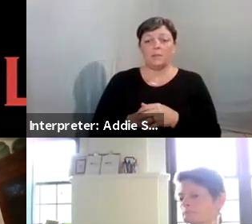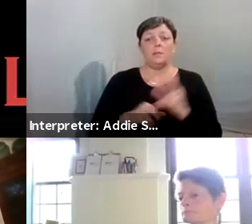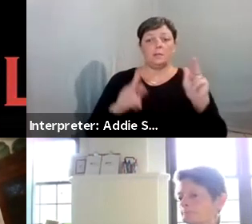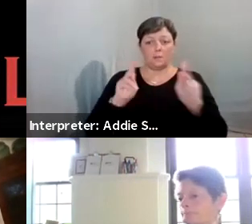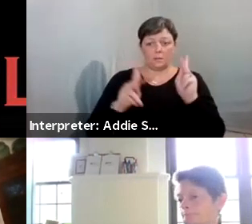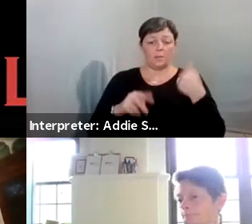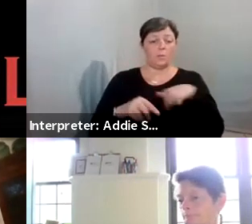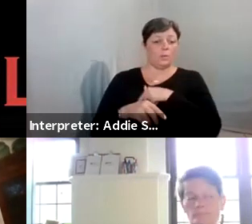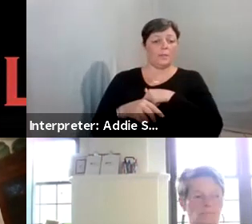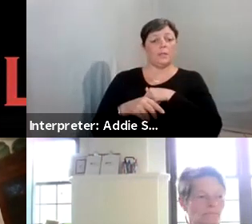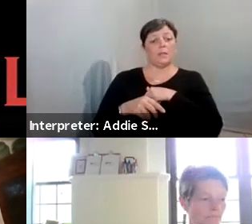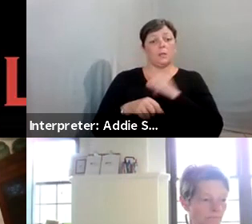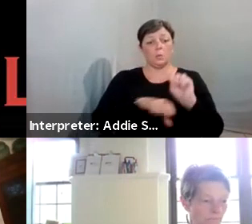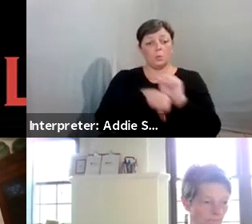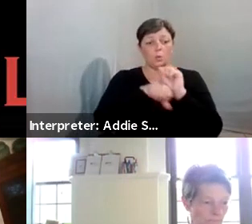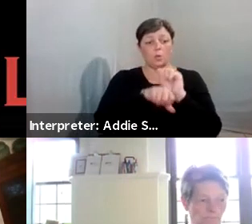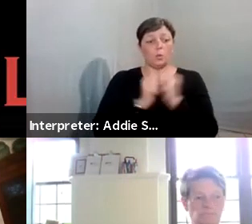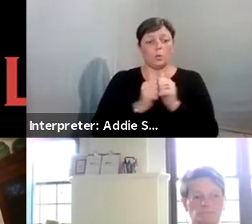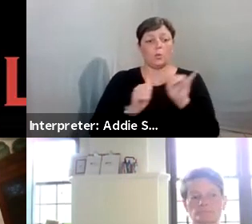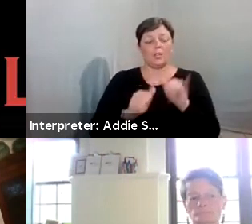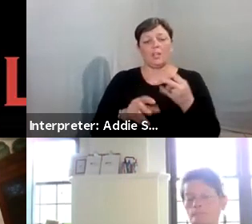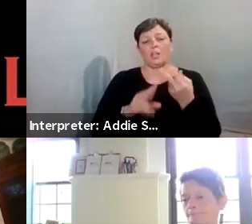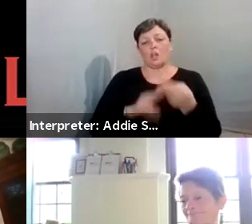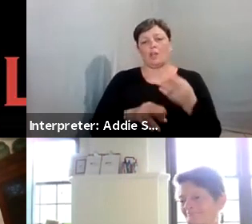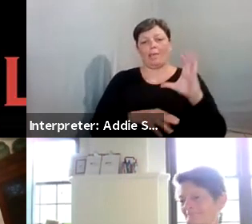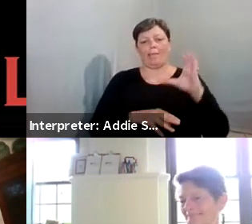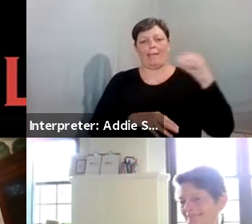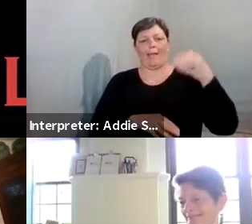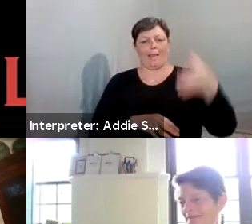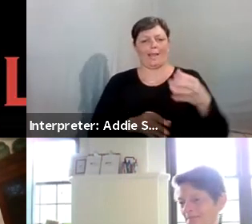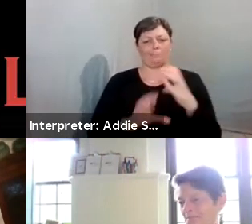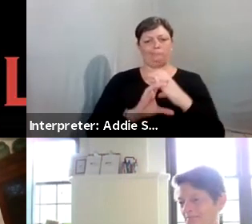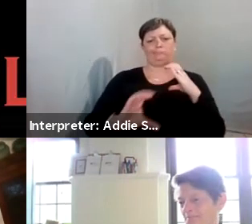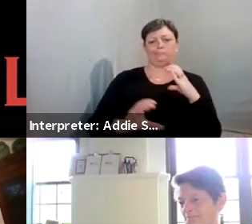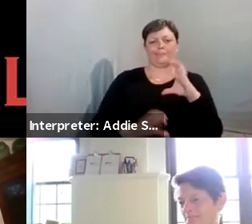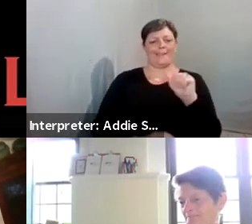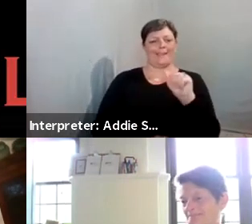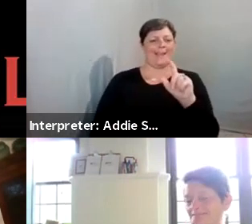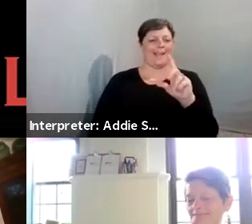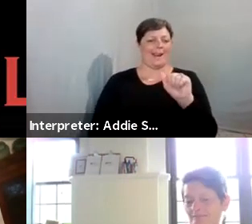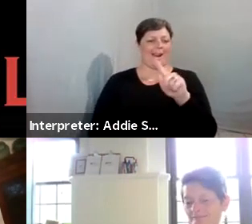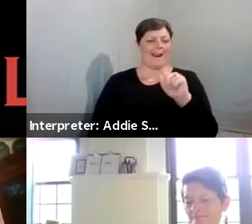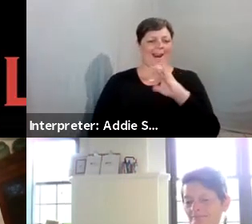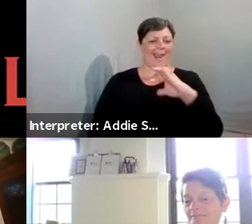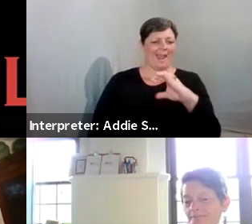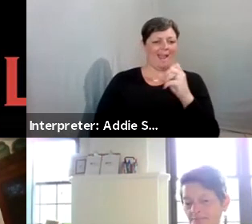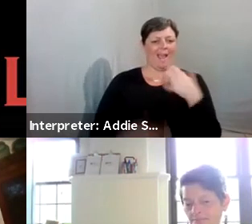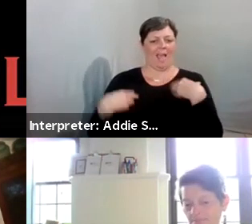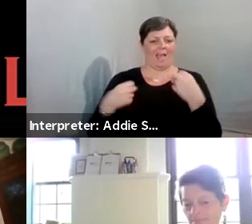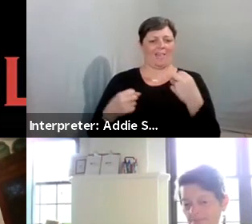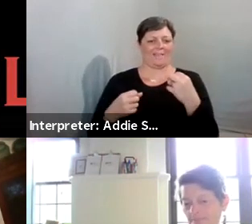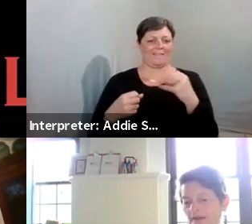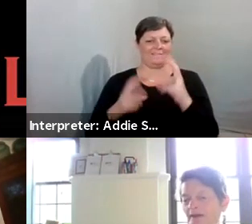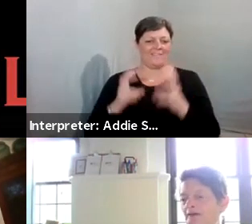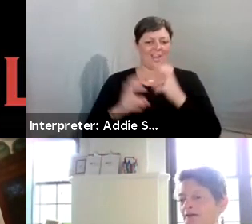we collaborate with call it the Cadillac of Health Fair. So that's a pretty good recommendation, I would think. So